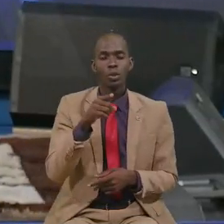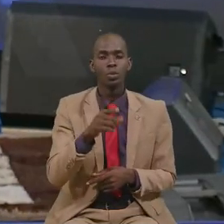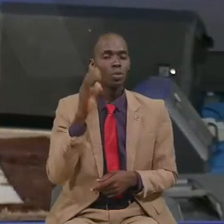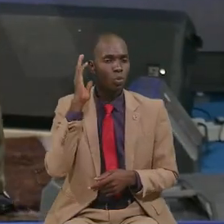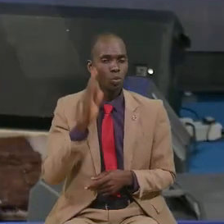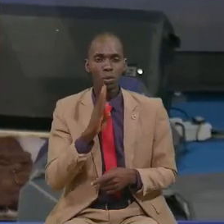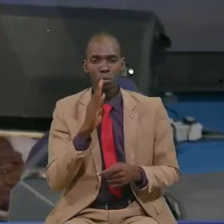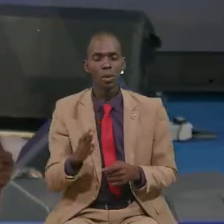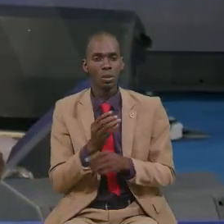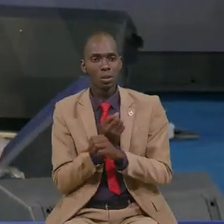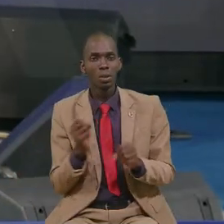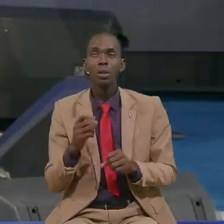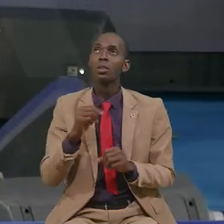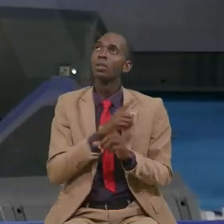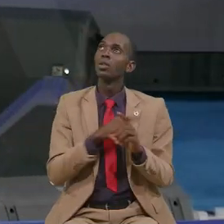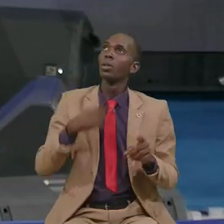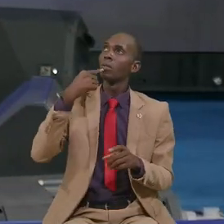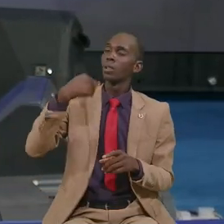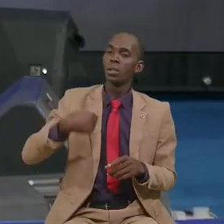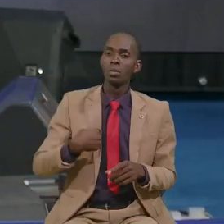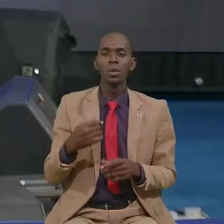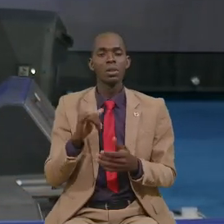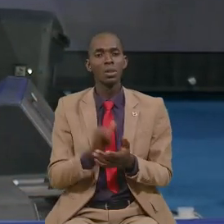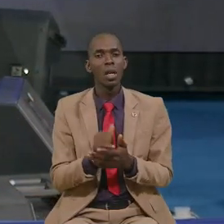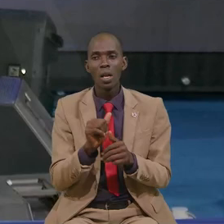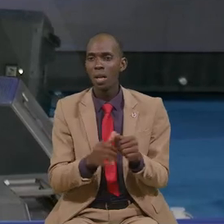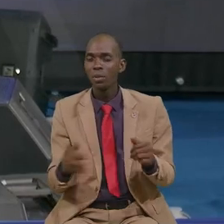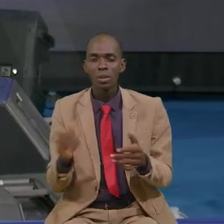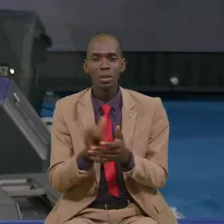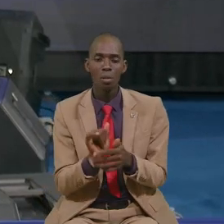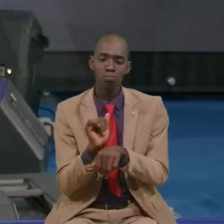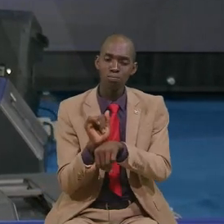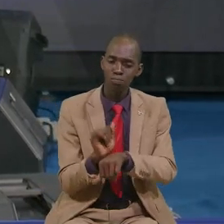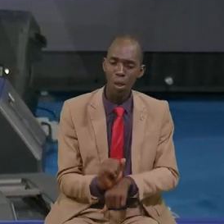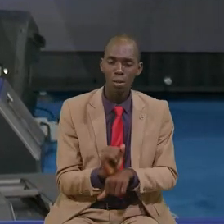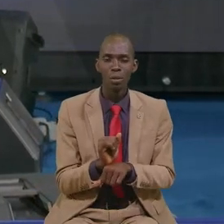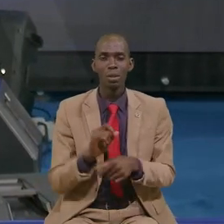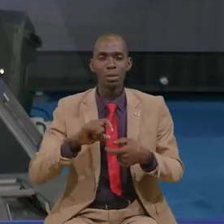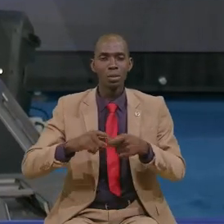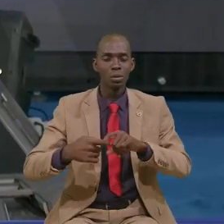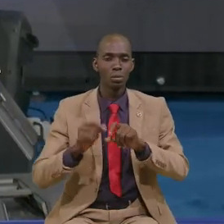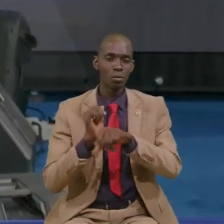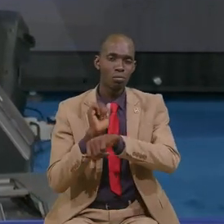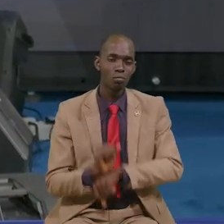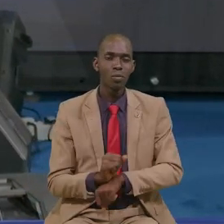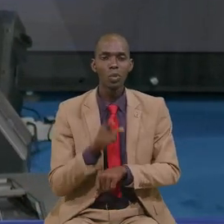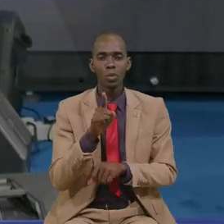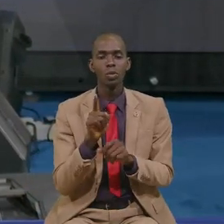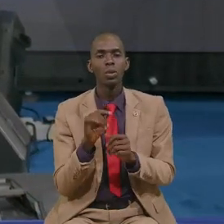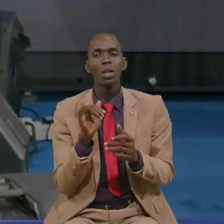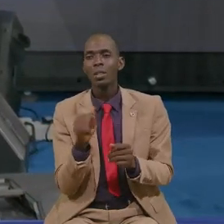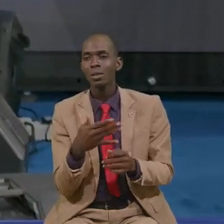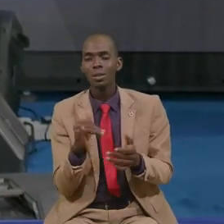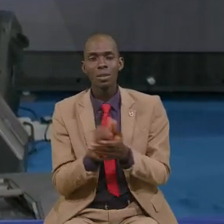tell you that everything that binds you, everything that holds you down, everything that deadens your mind and your brain and